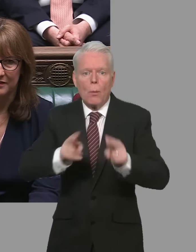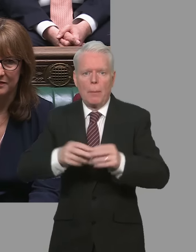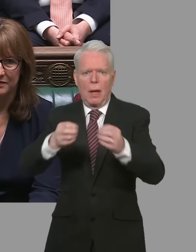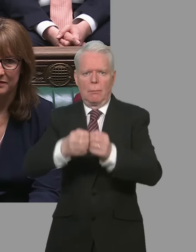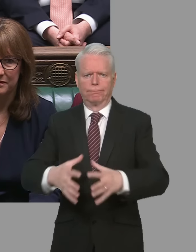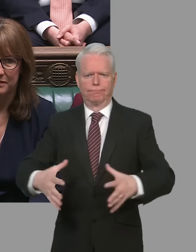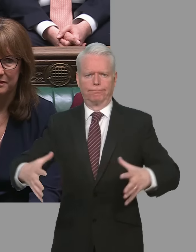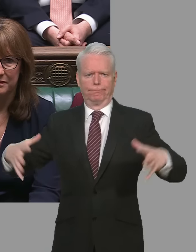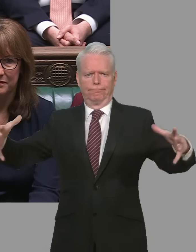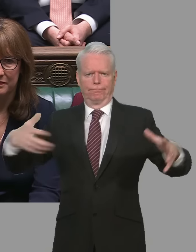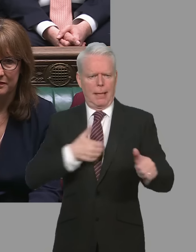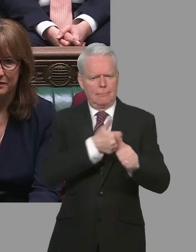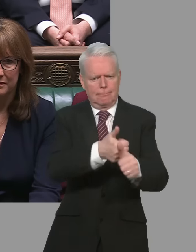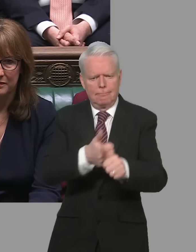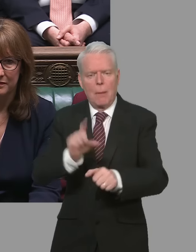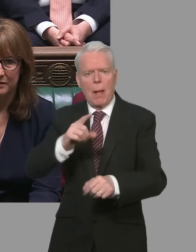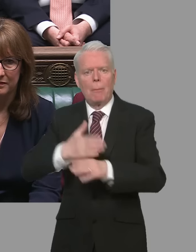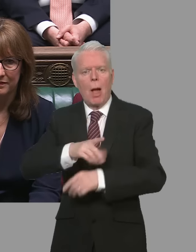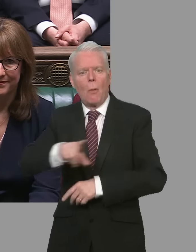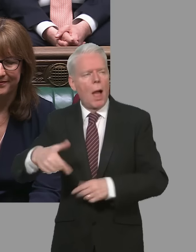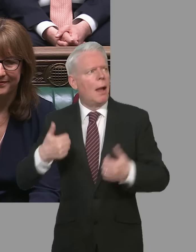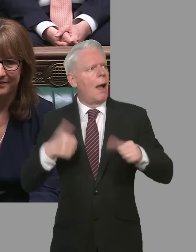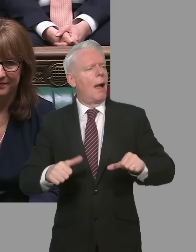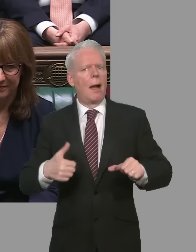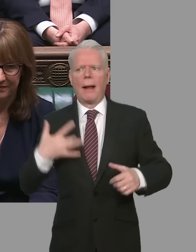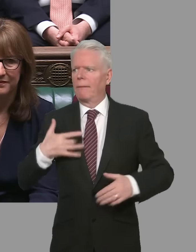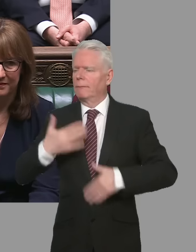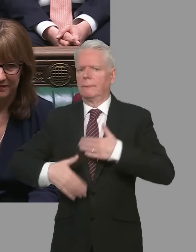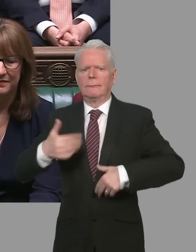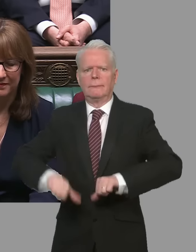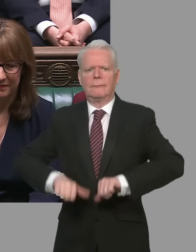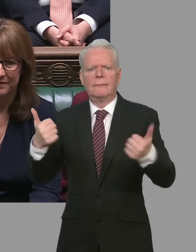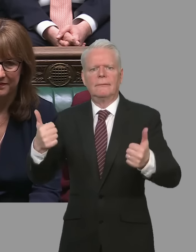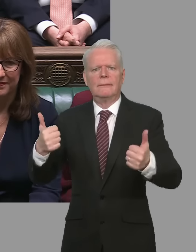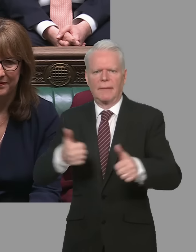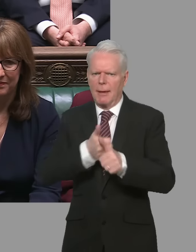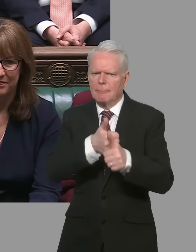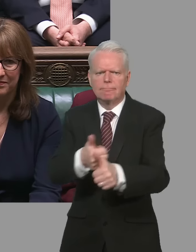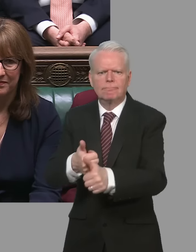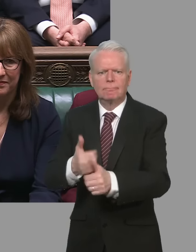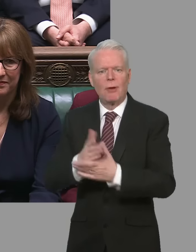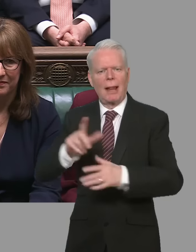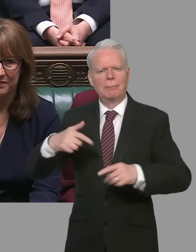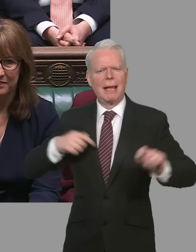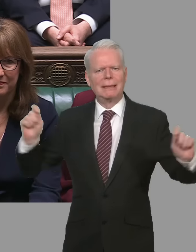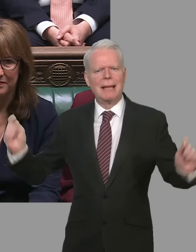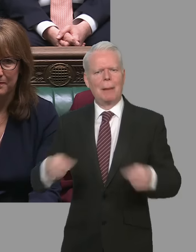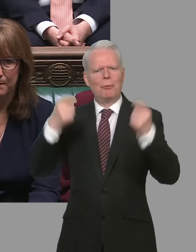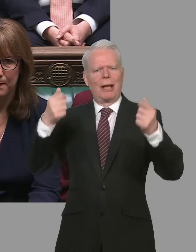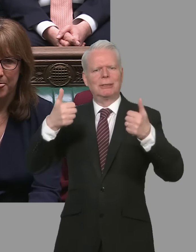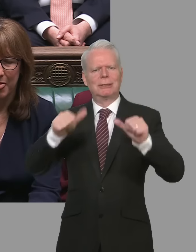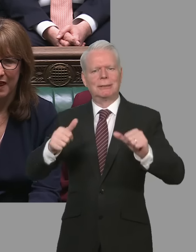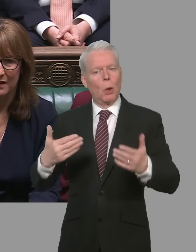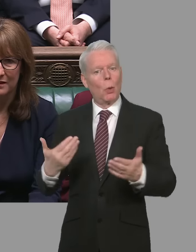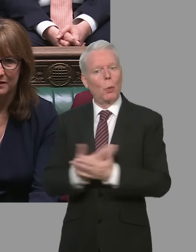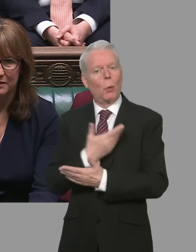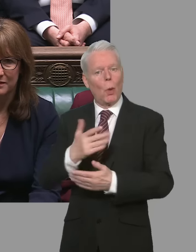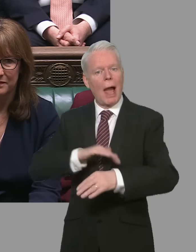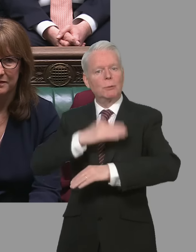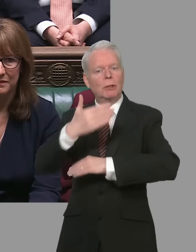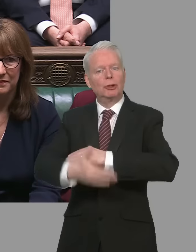It's a key role in our national life, and I wish her every success. This morning I had meetings with ministerial colleagues and others. In